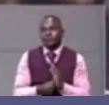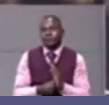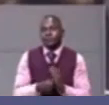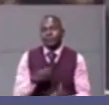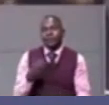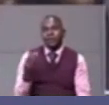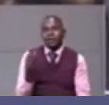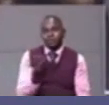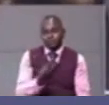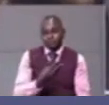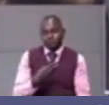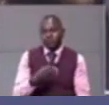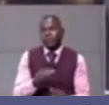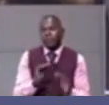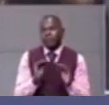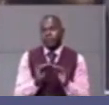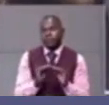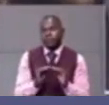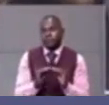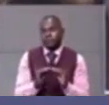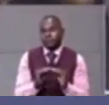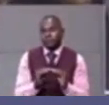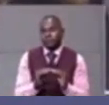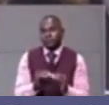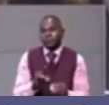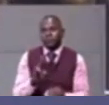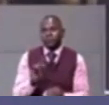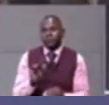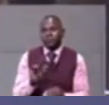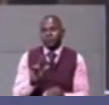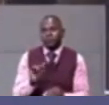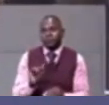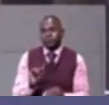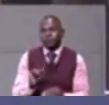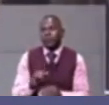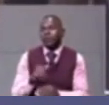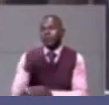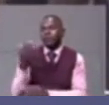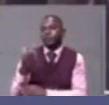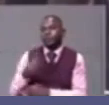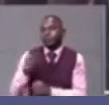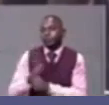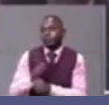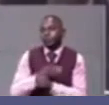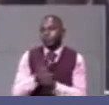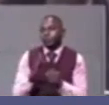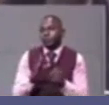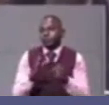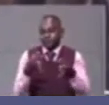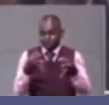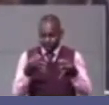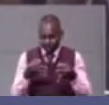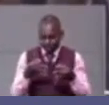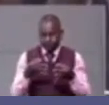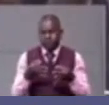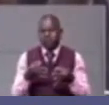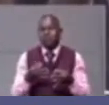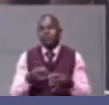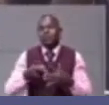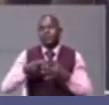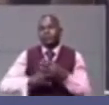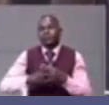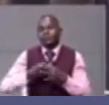We had a meeting with UNRA and the Minister of Works and Finance when the